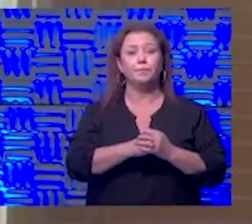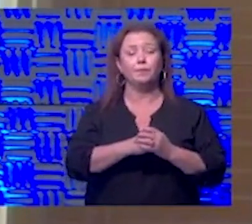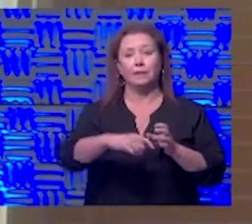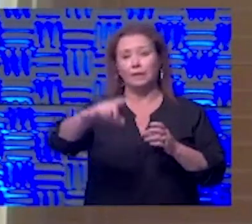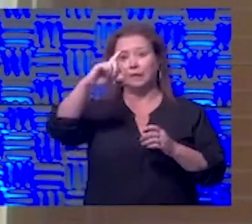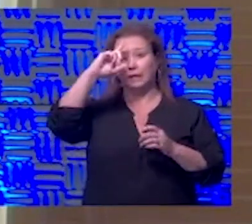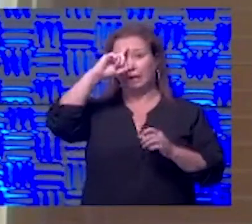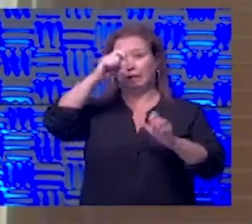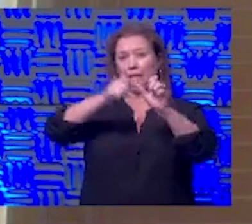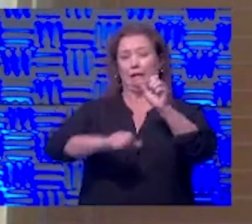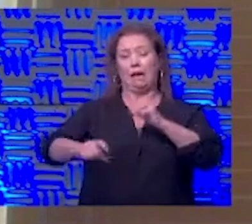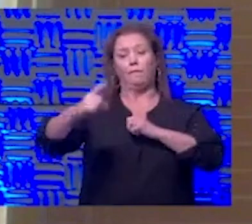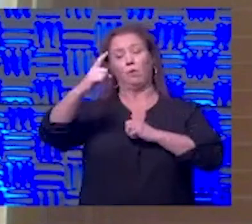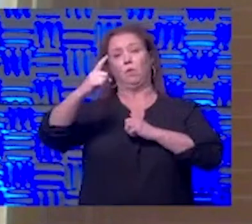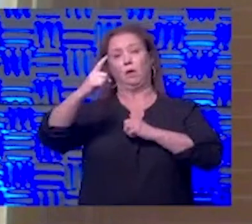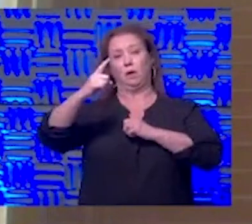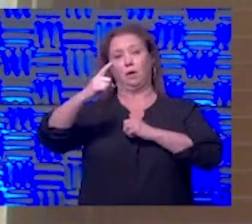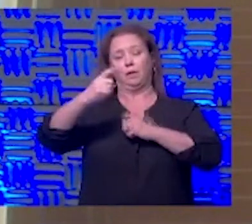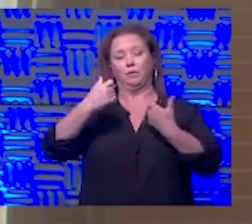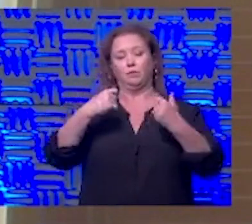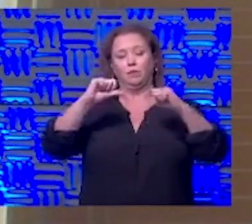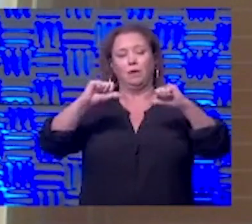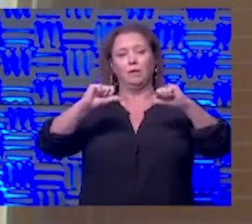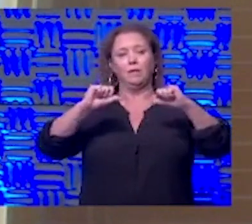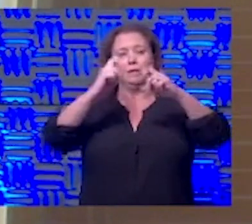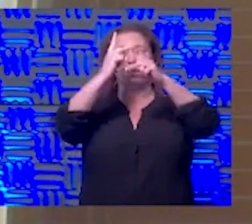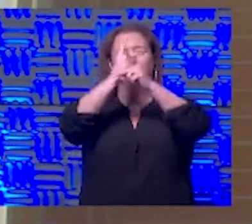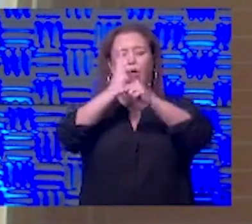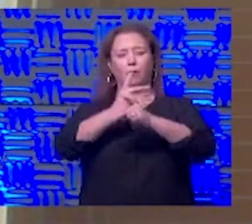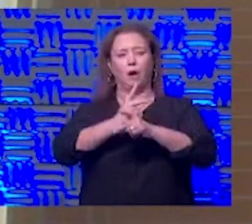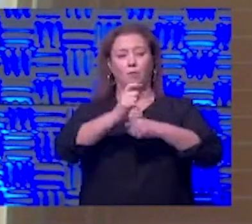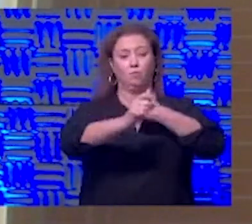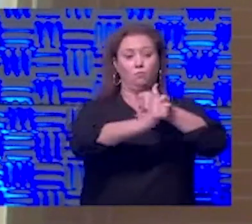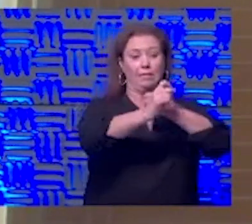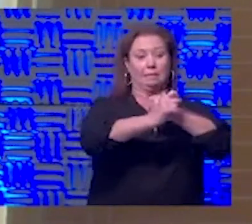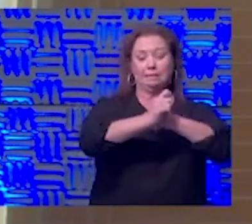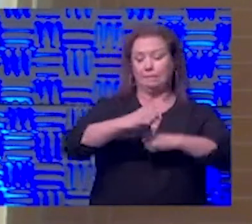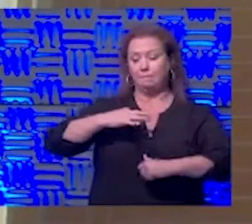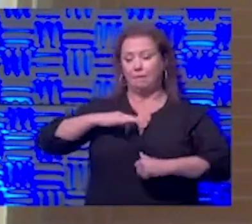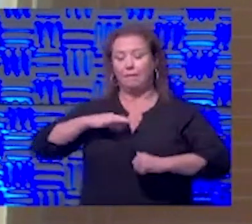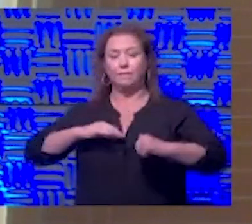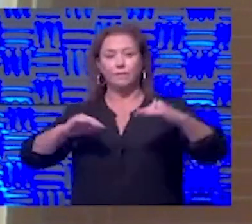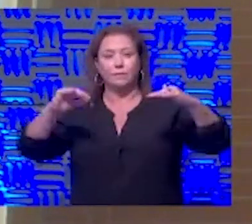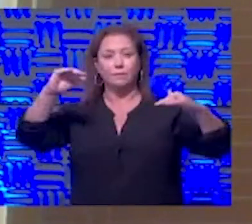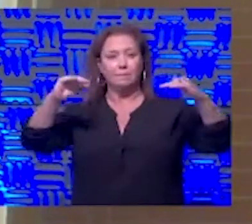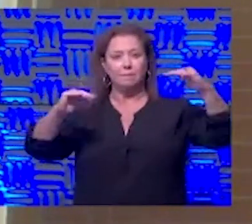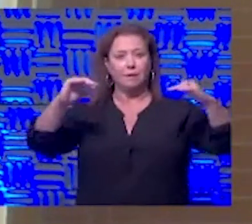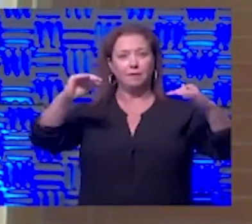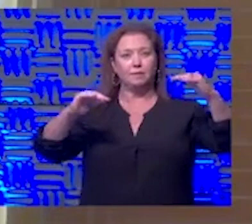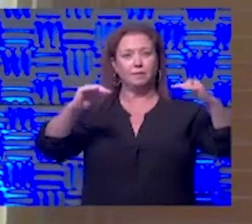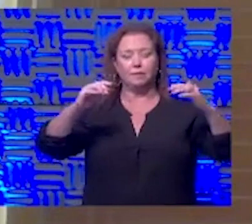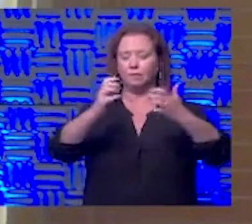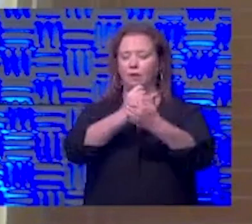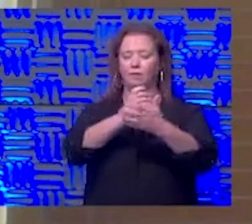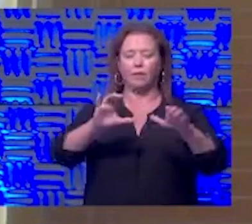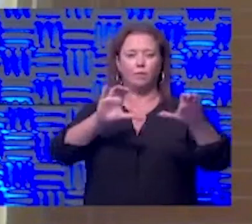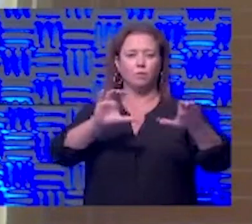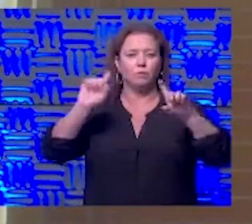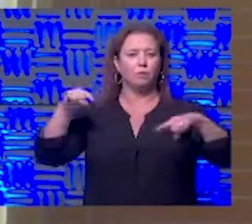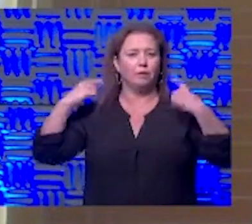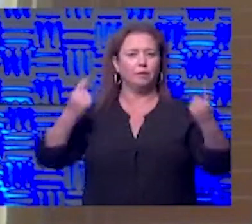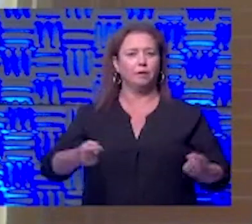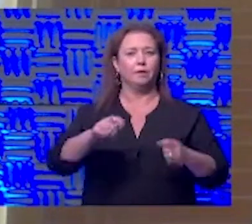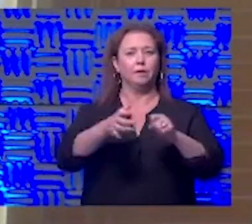everybody is appropriately trying to balance the risks and the benefits of all that we are doing in